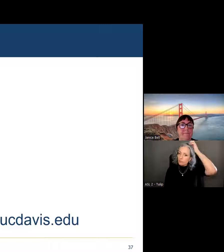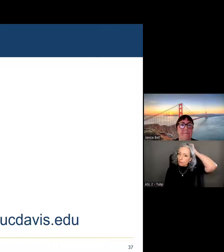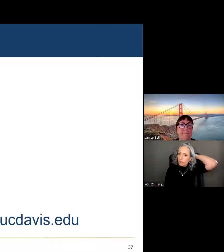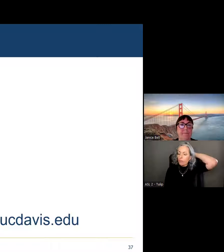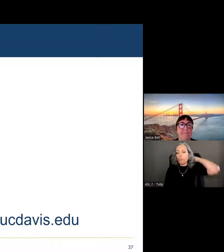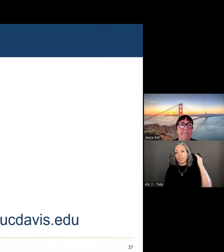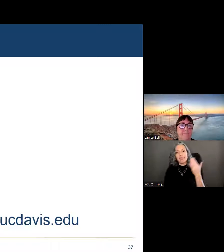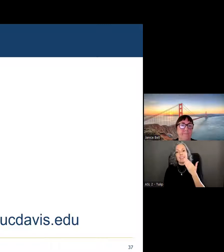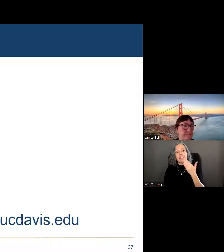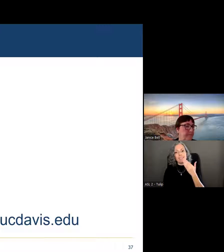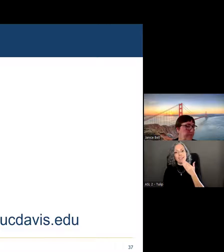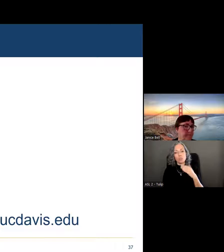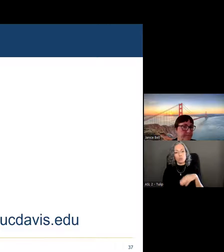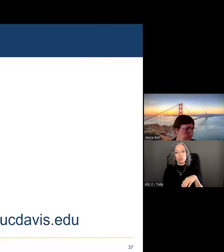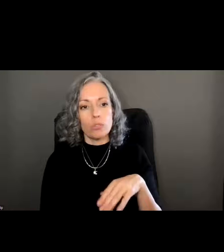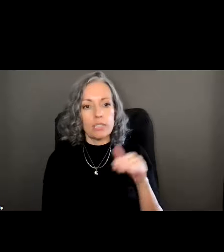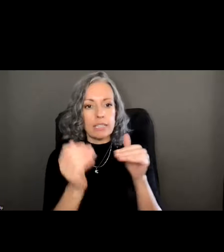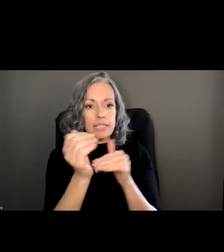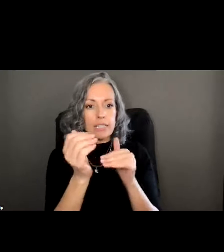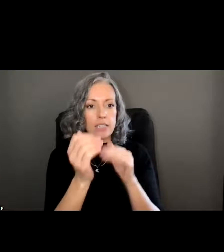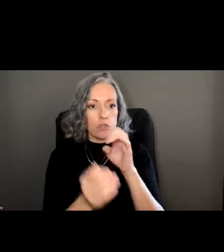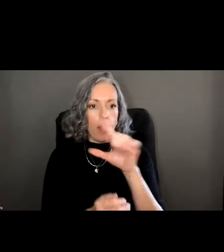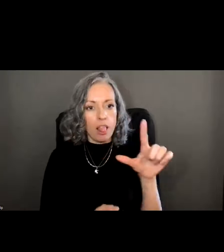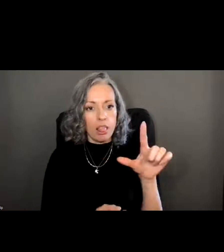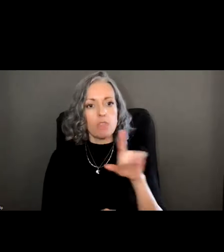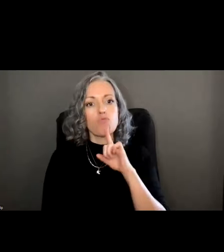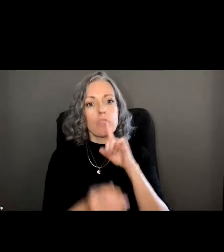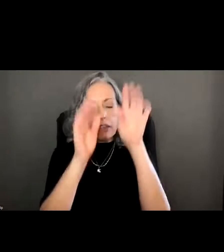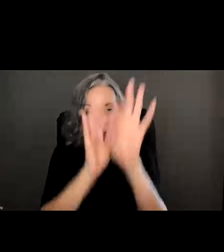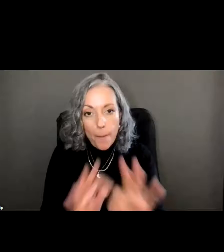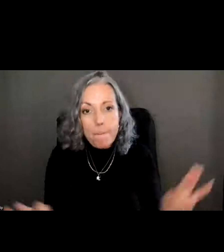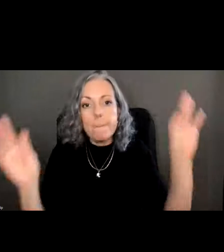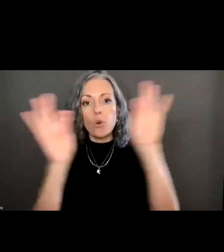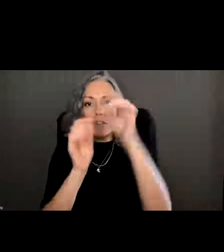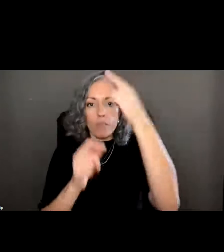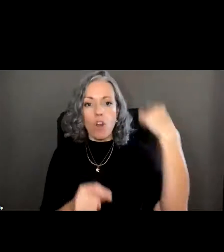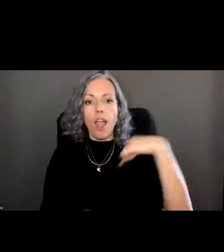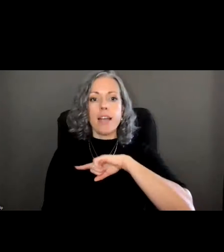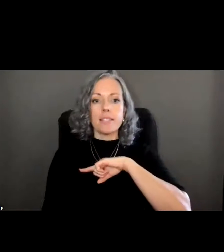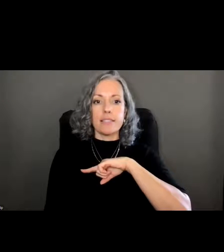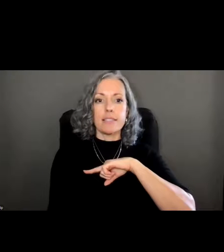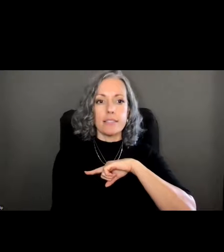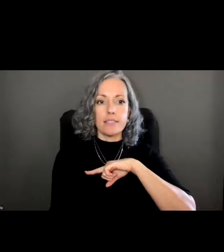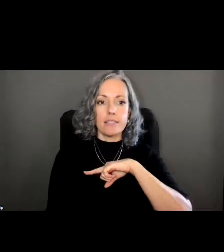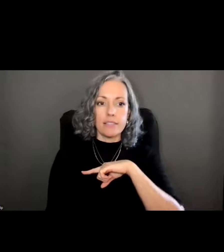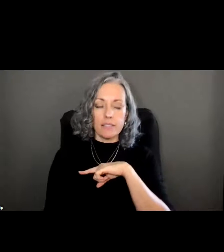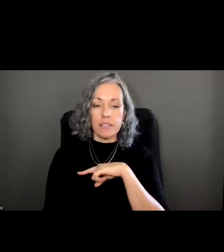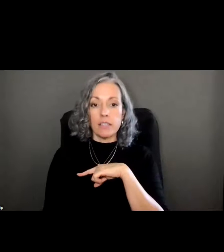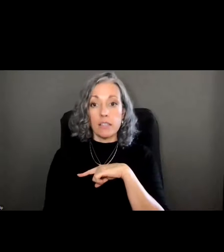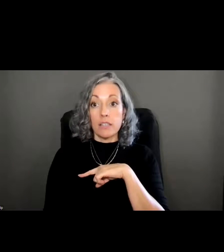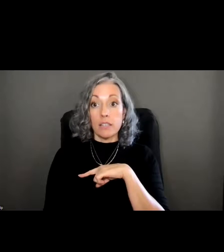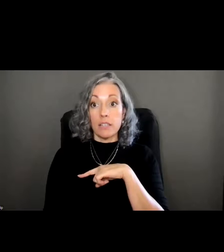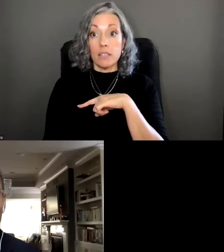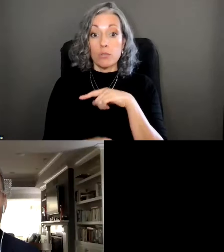Thank you so much, Dr. Bell. And it's really important for us to have data to drive